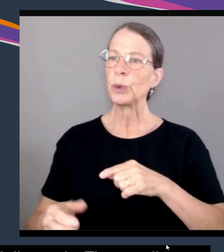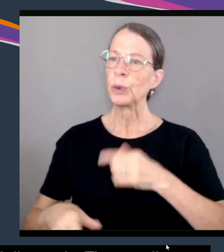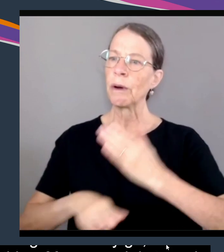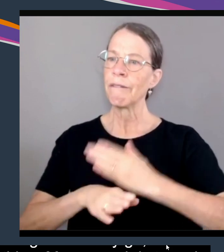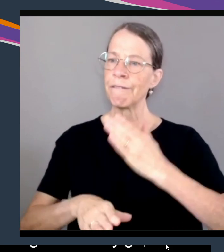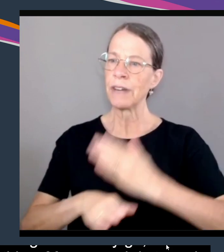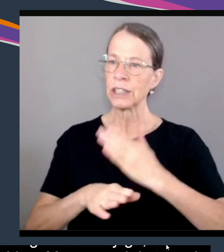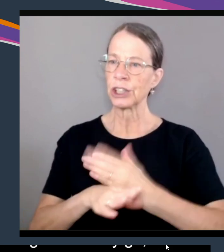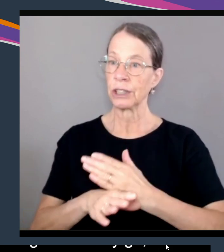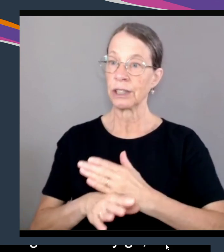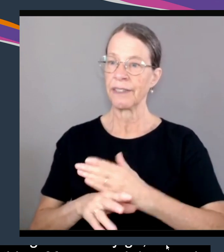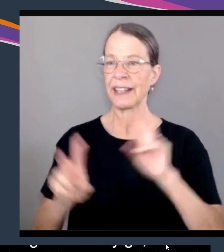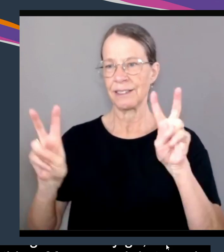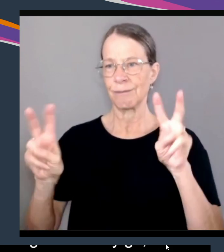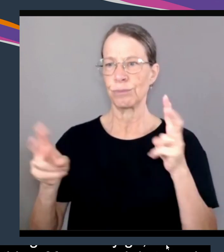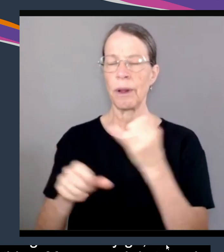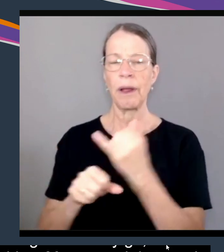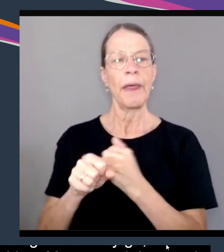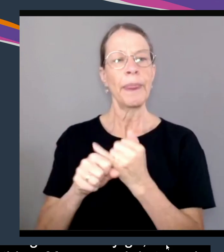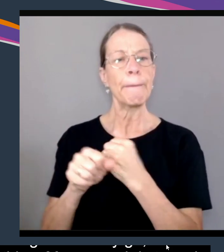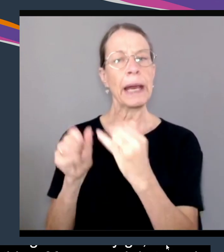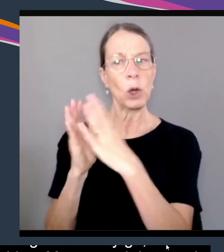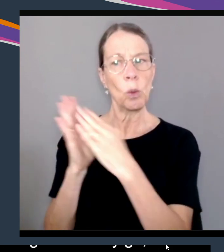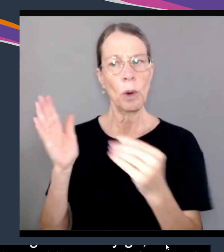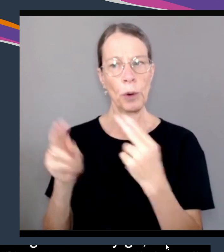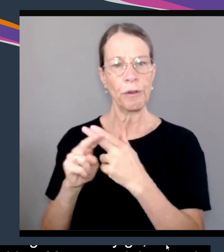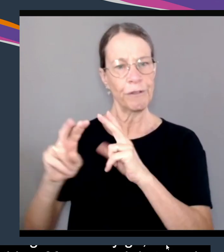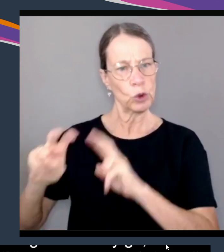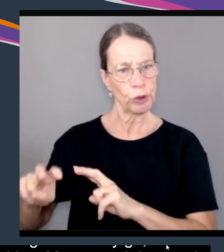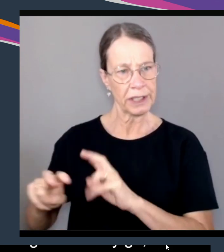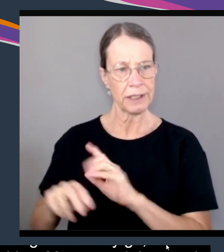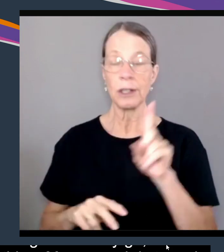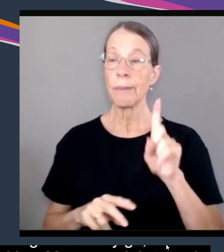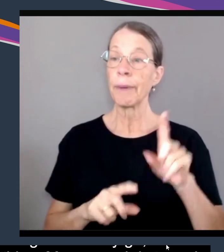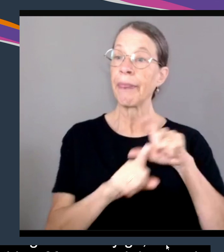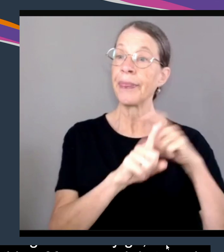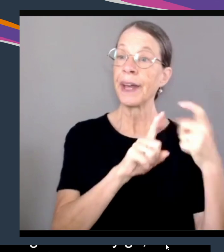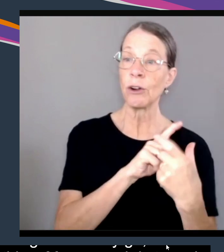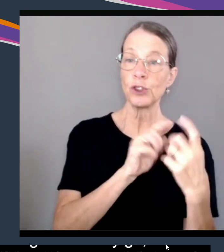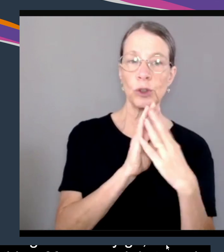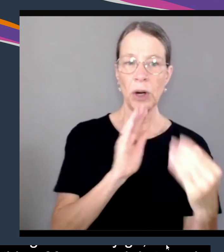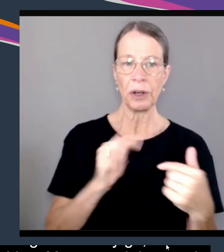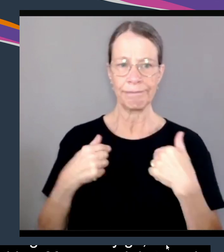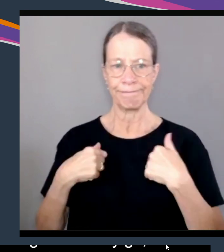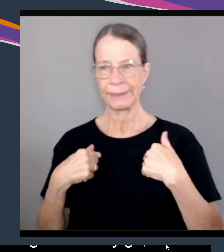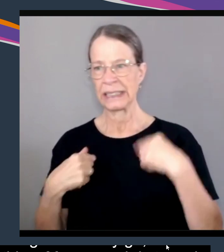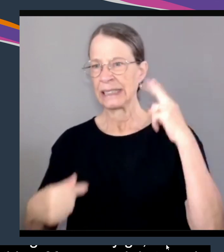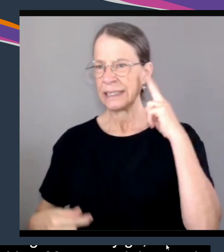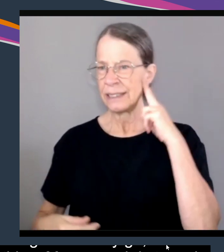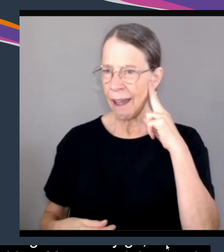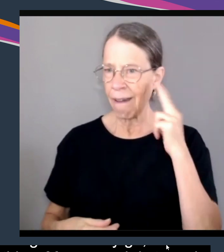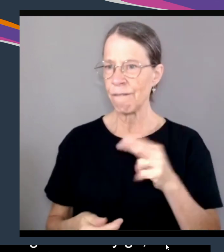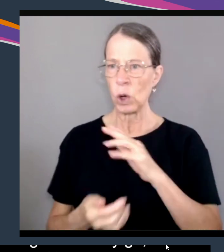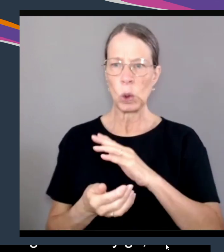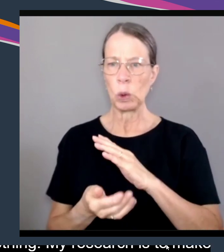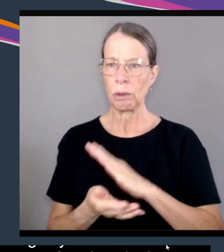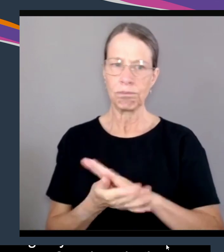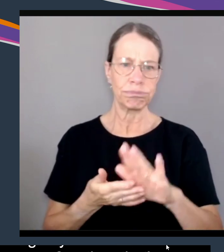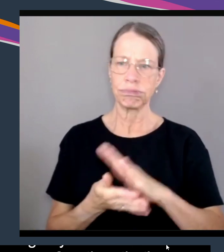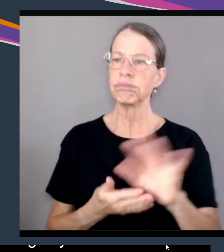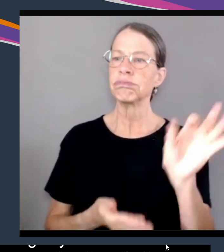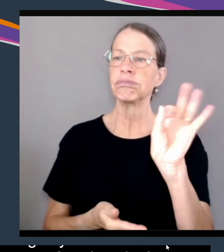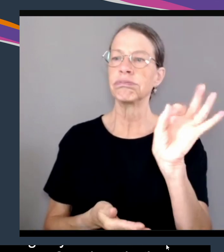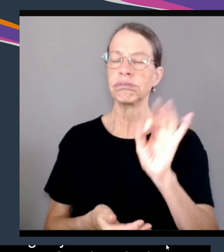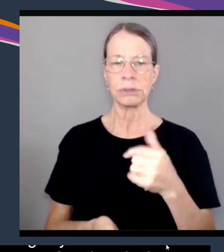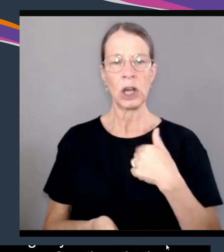research. In the cultural model of research, I'm not deaf or hearing impaired. I'm